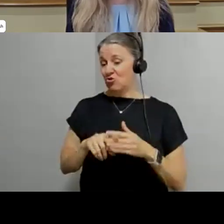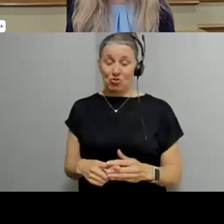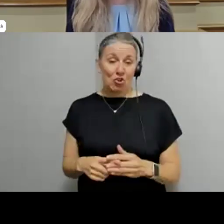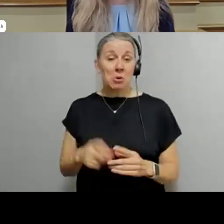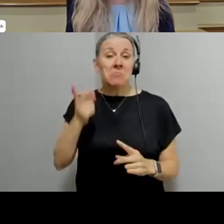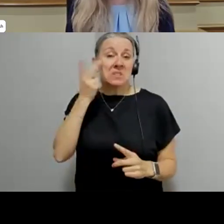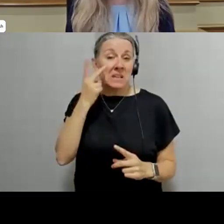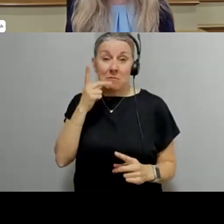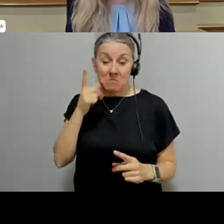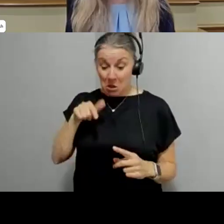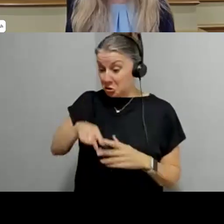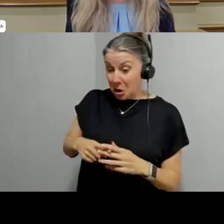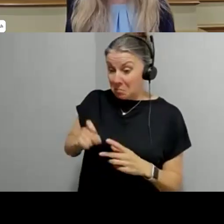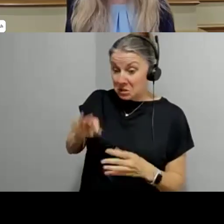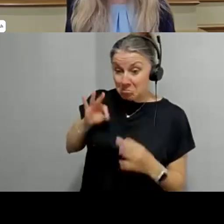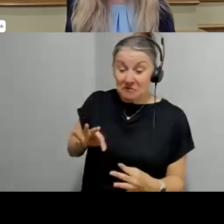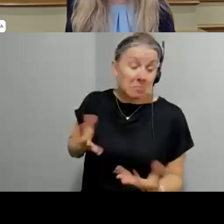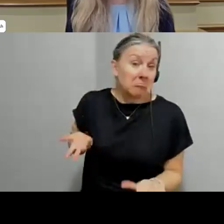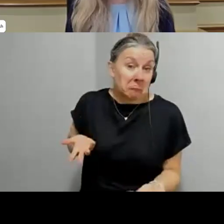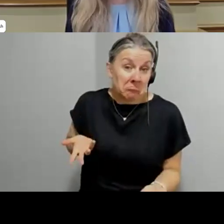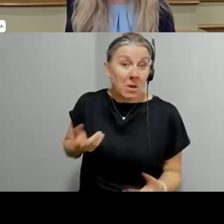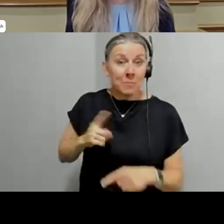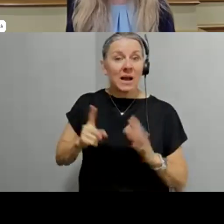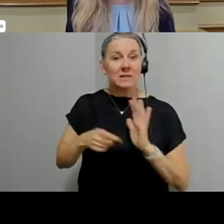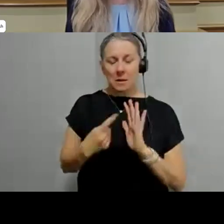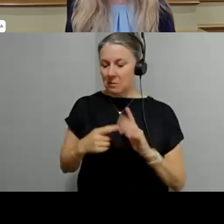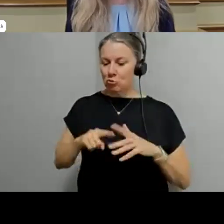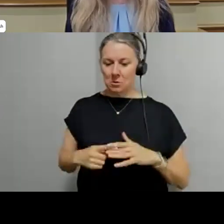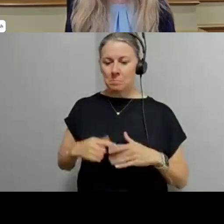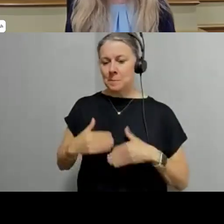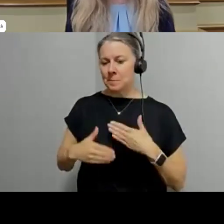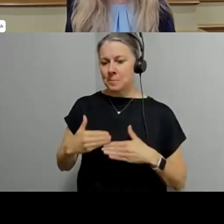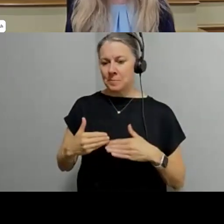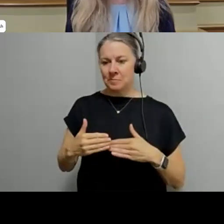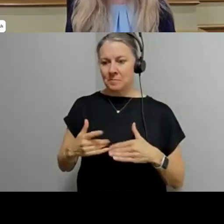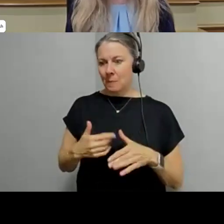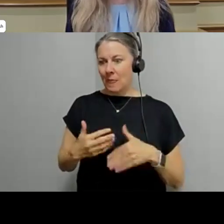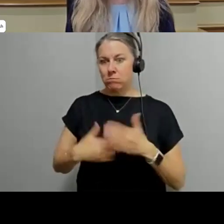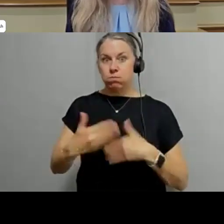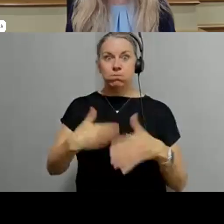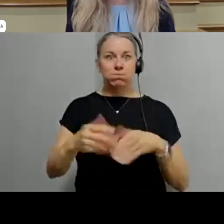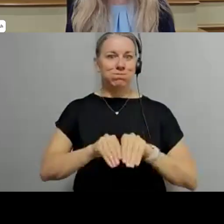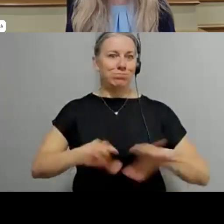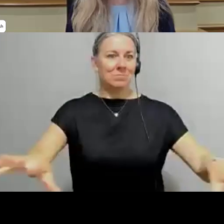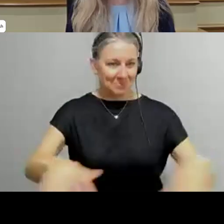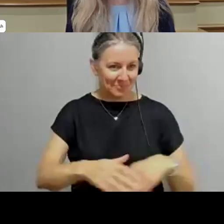that catch on, and they don't always catch on right away, but all of a sudden they can. And I'm going to move to Dawn and Moira, but just on that